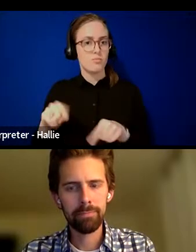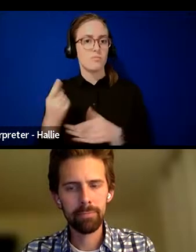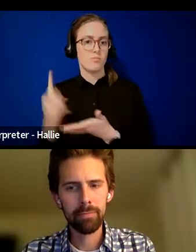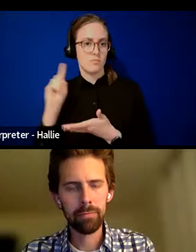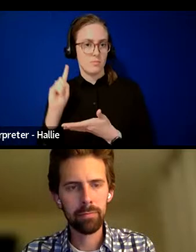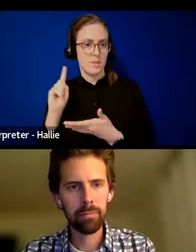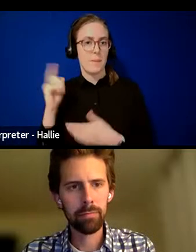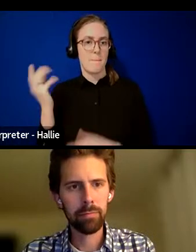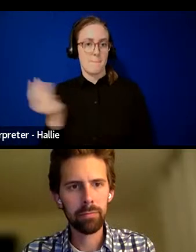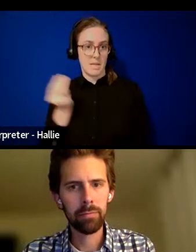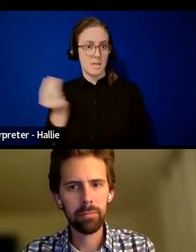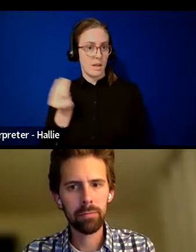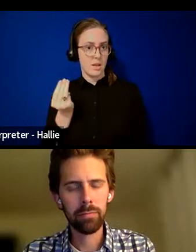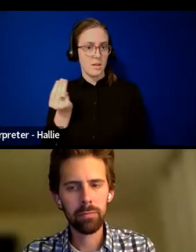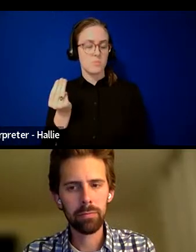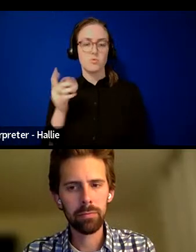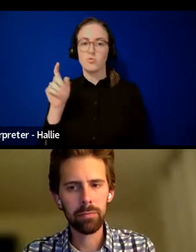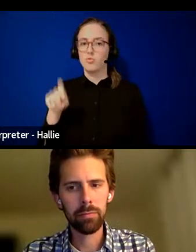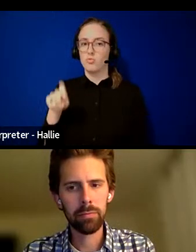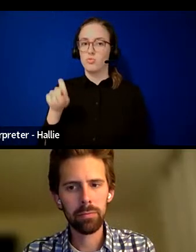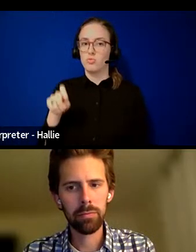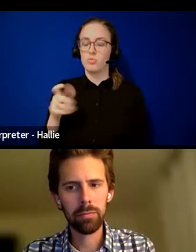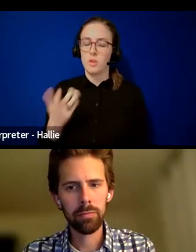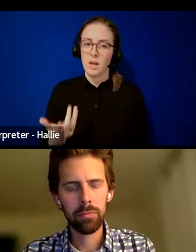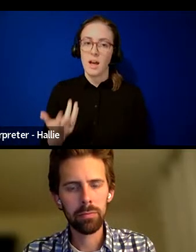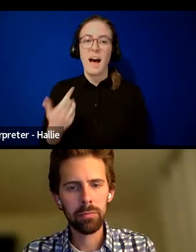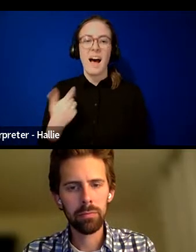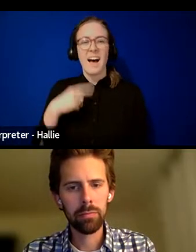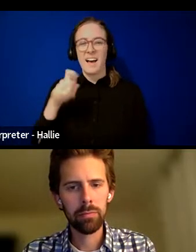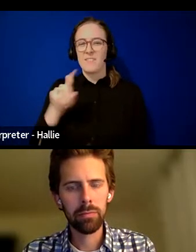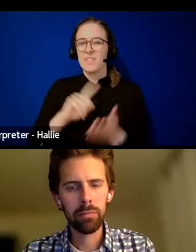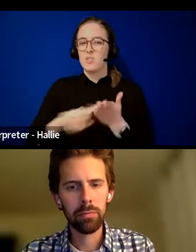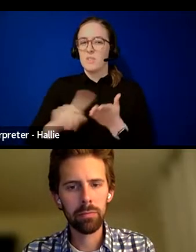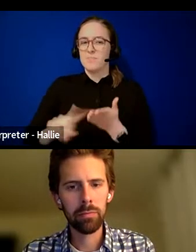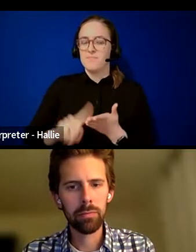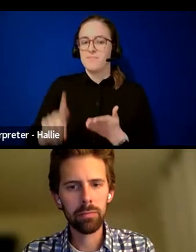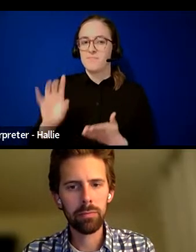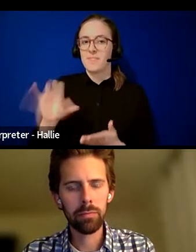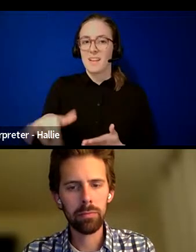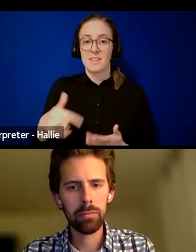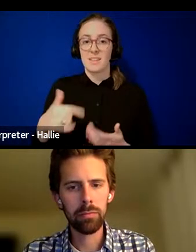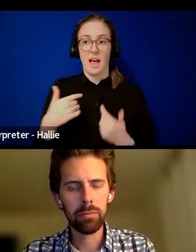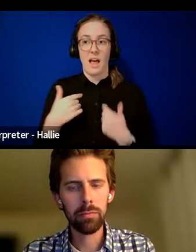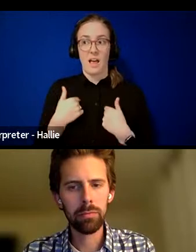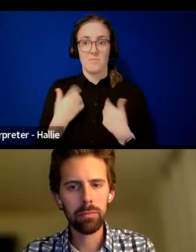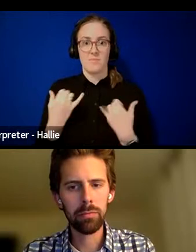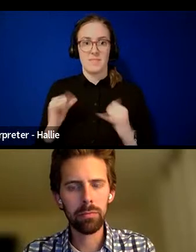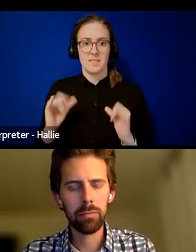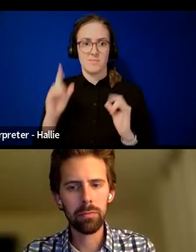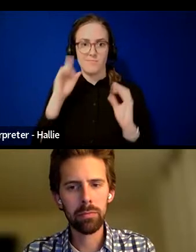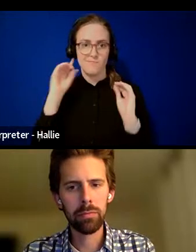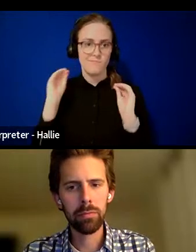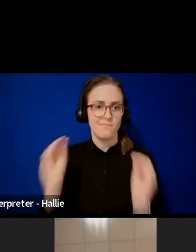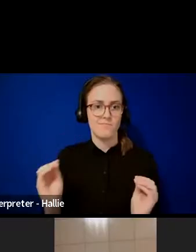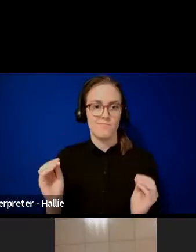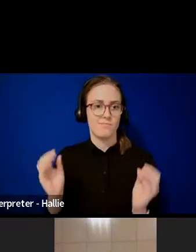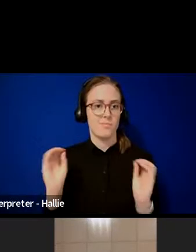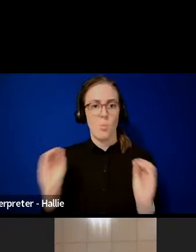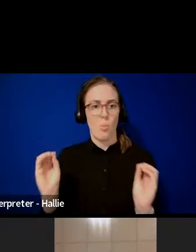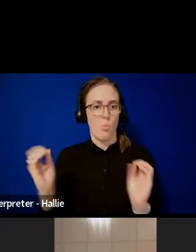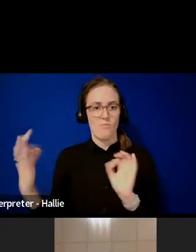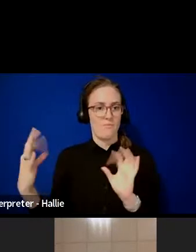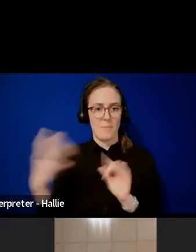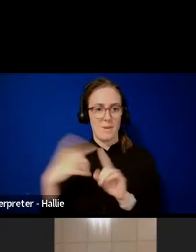last Monday. I have to check into that because I have not received any feedback from